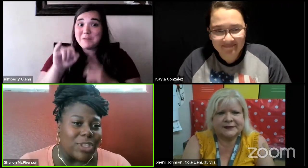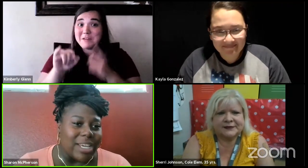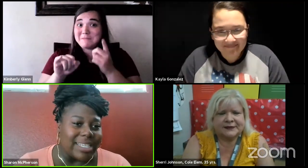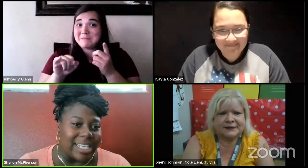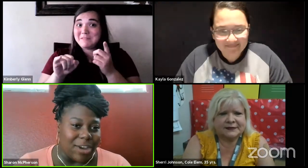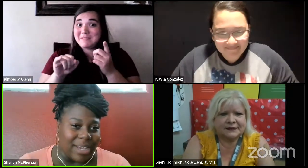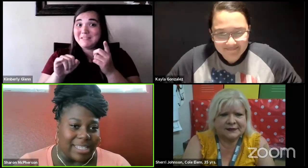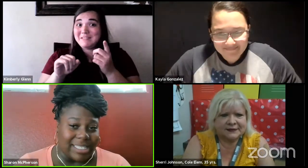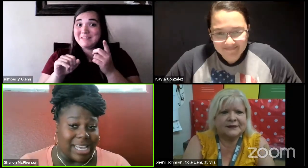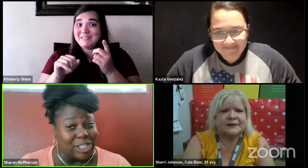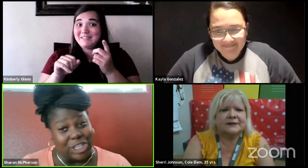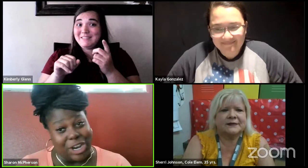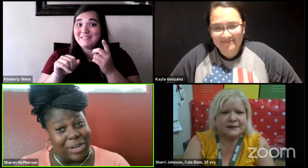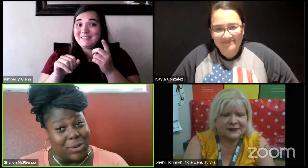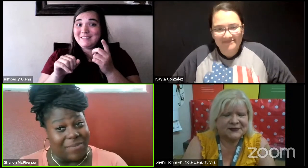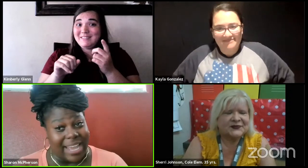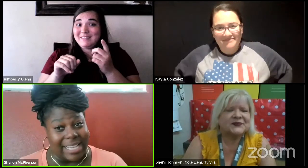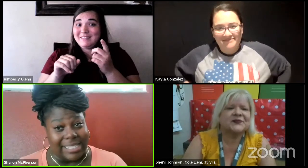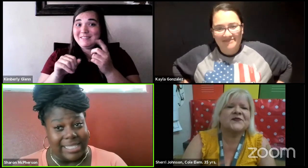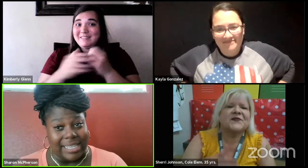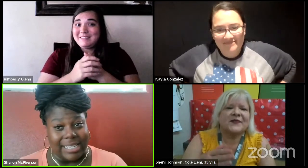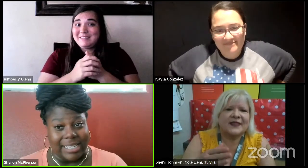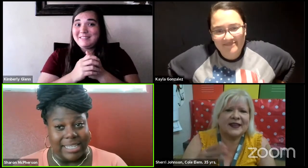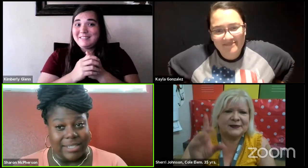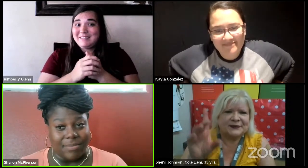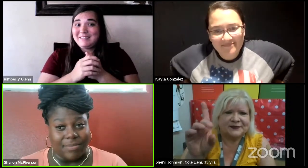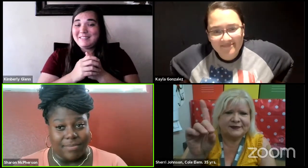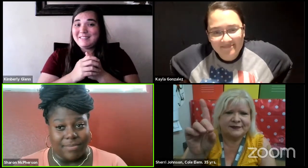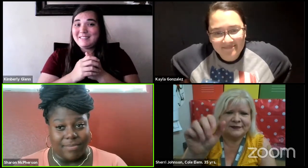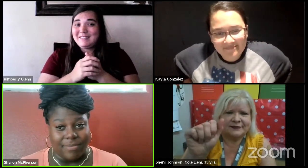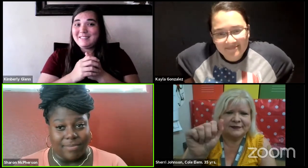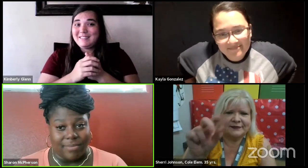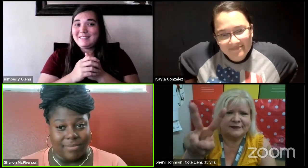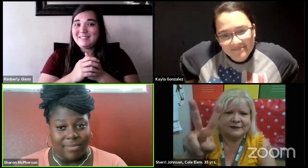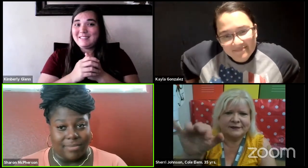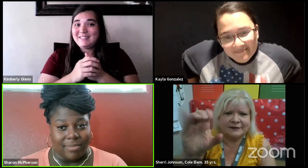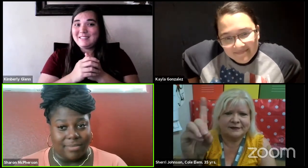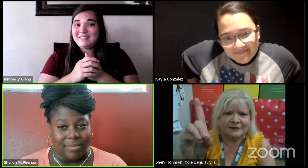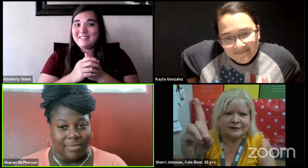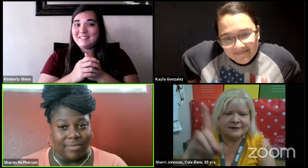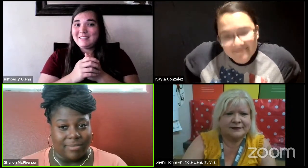Let's go with Darius. Sherry, do you have a guess?